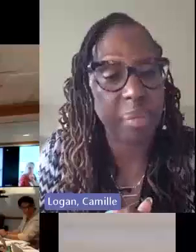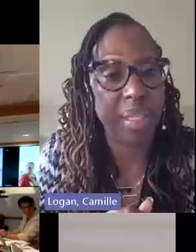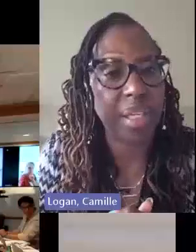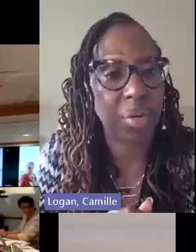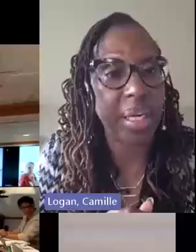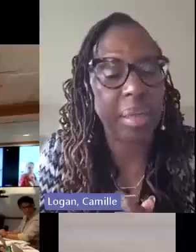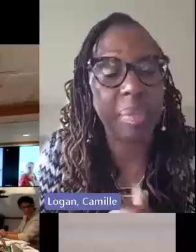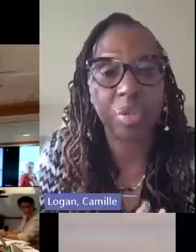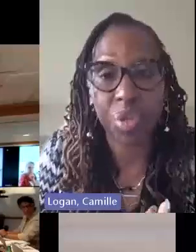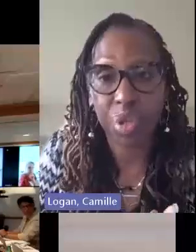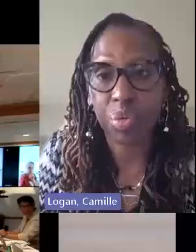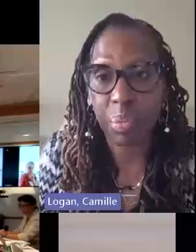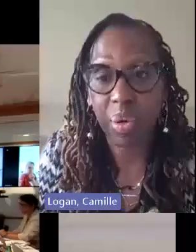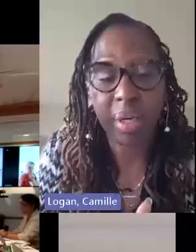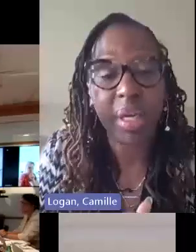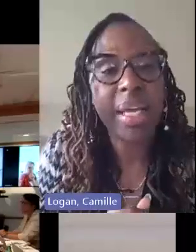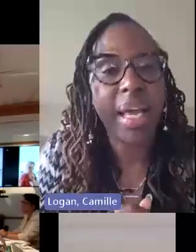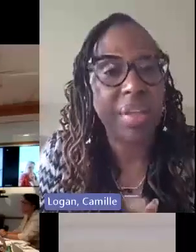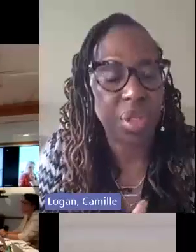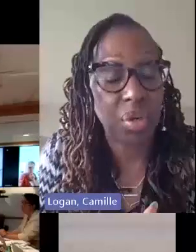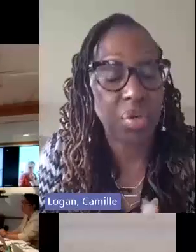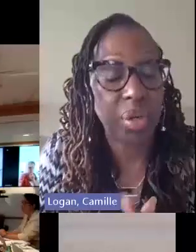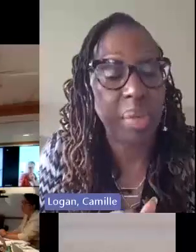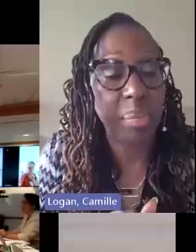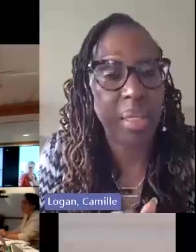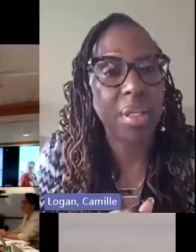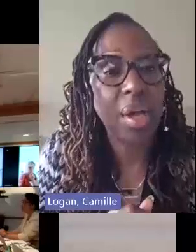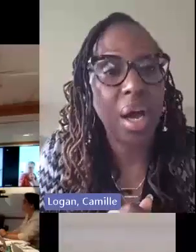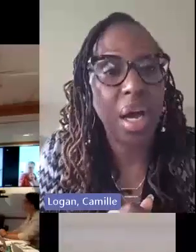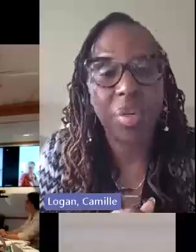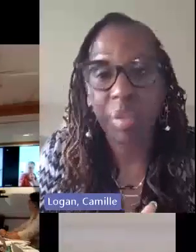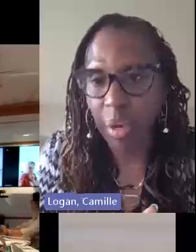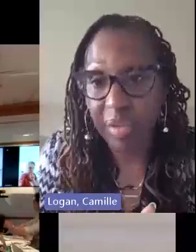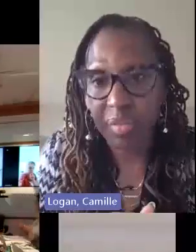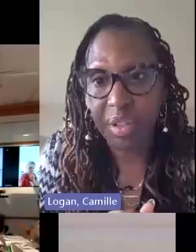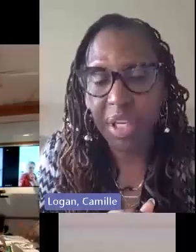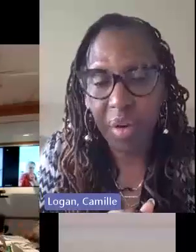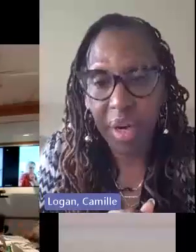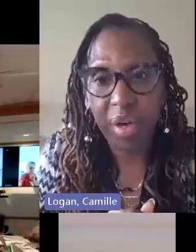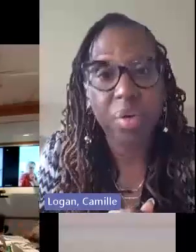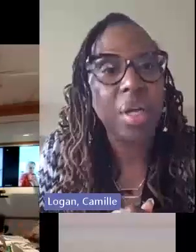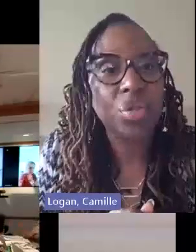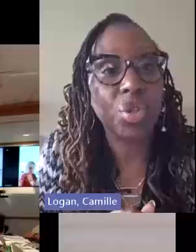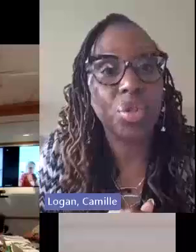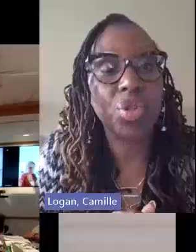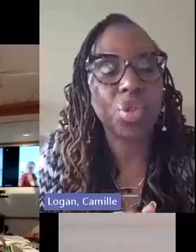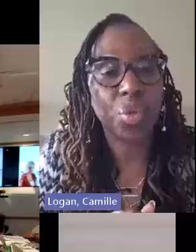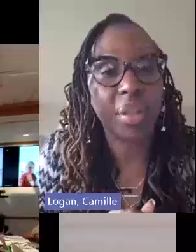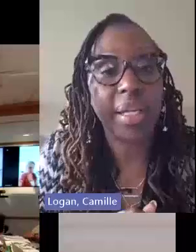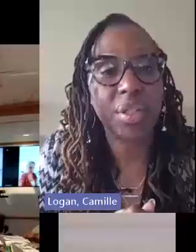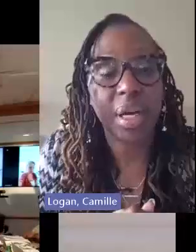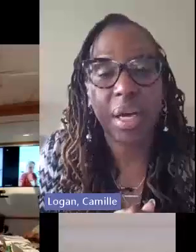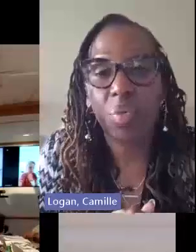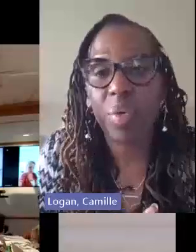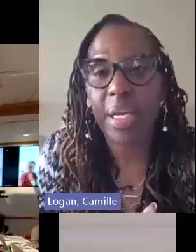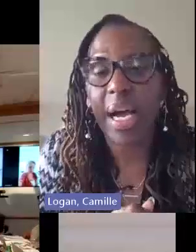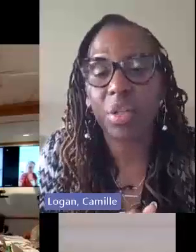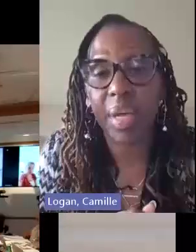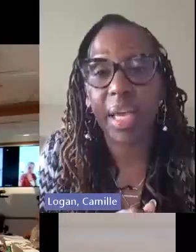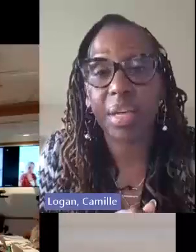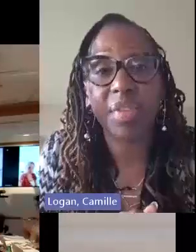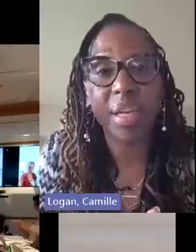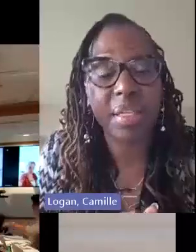have a commitment here in the Peel District School Board, and there's also a commitment with the province of Ontario to ensure that